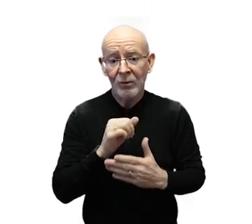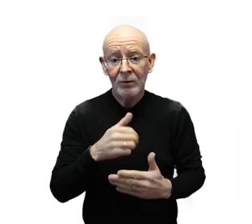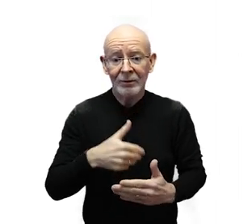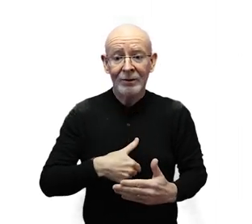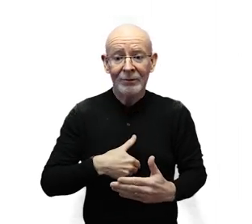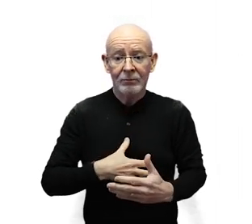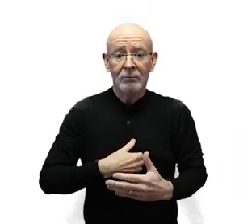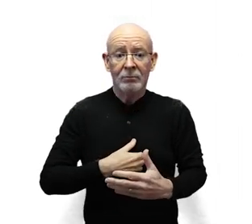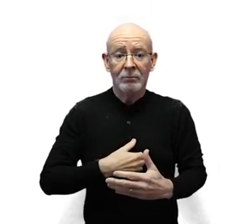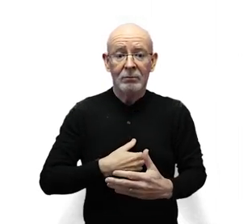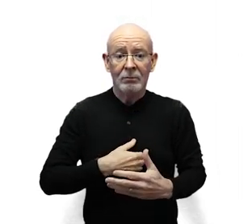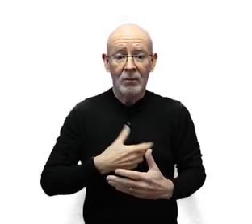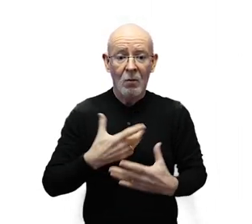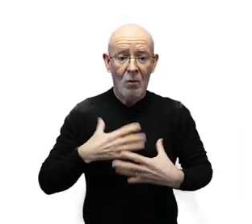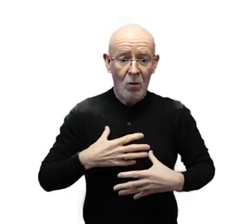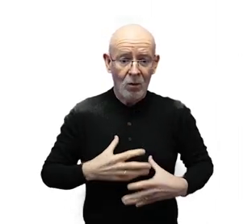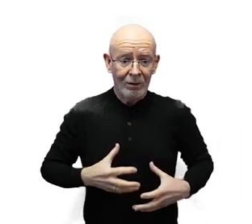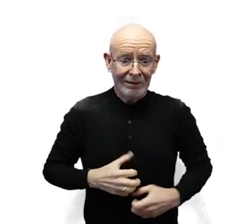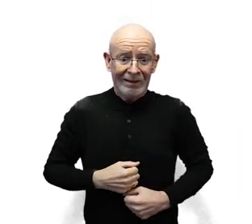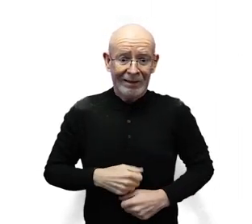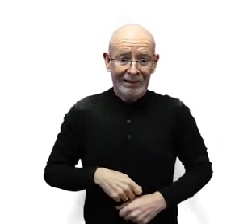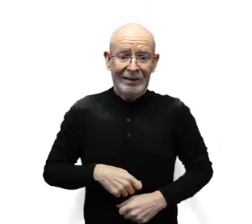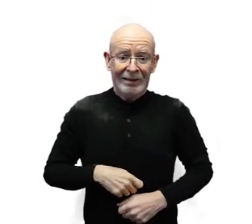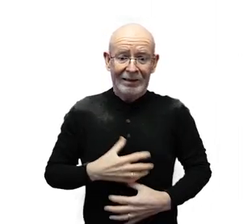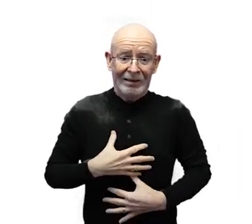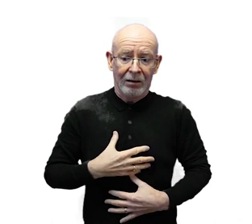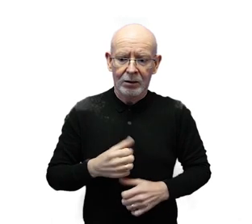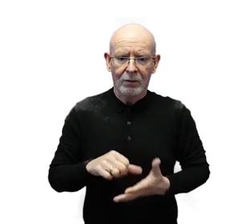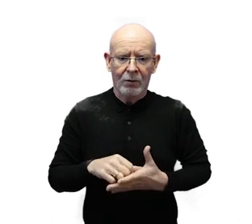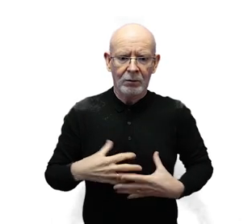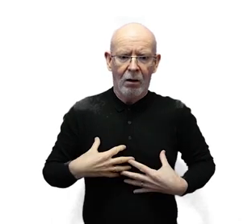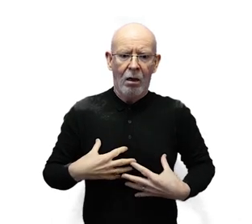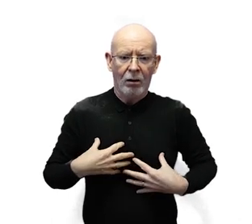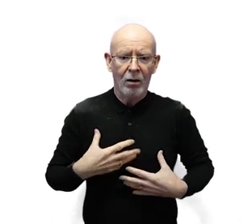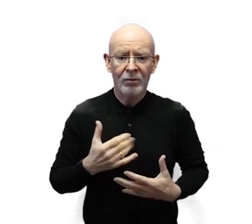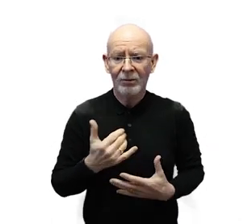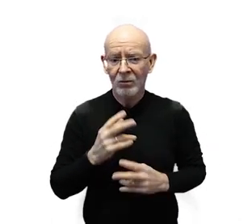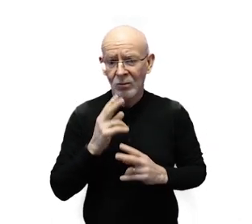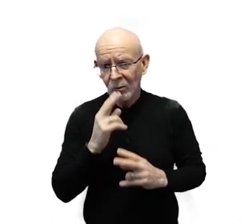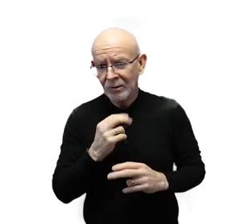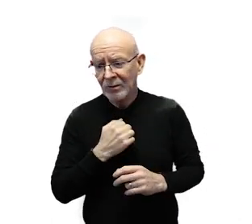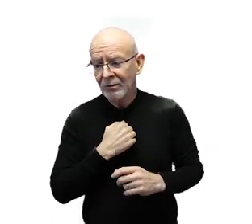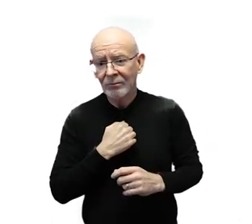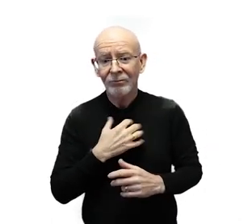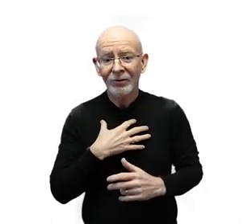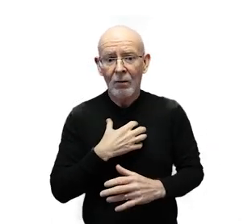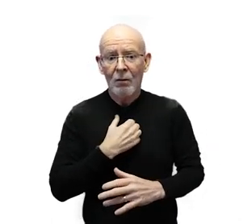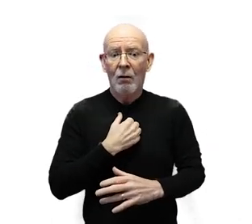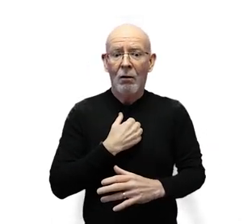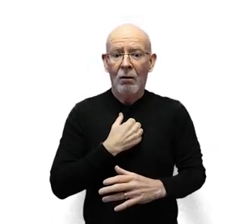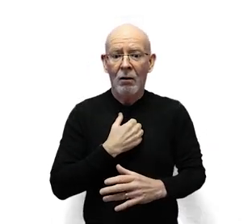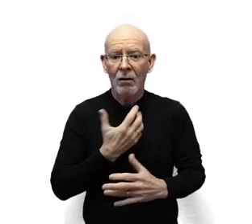or wearing clothing that restricts expansion at the bases of your lungs. We might also notice that we hold our breath during certain